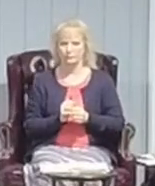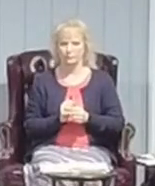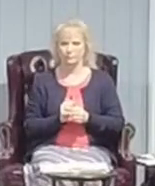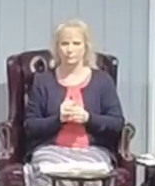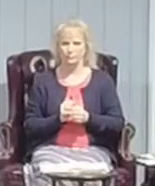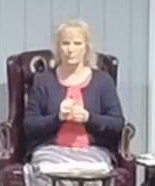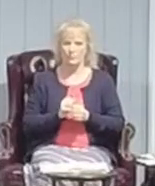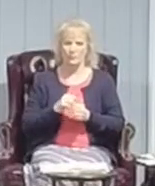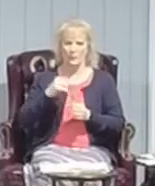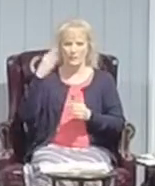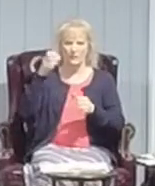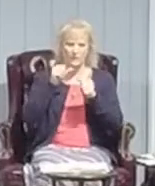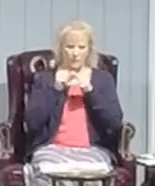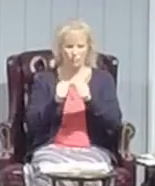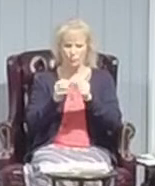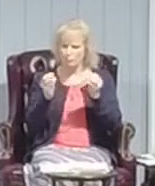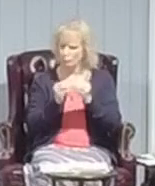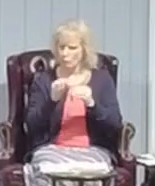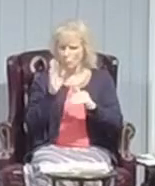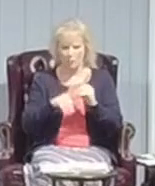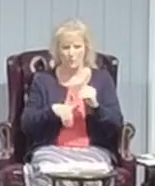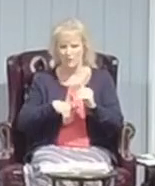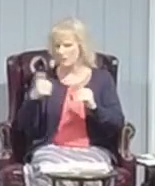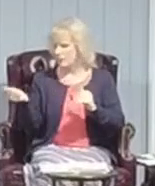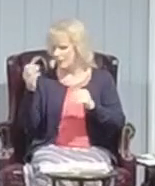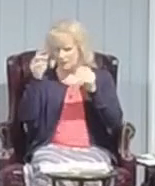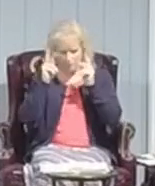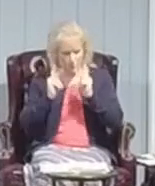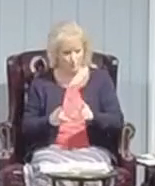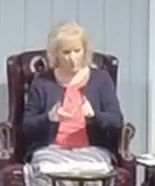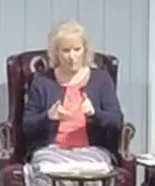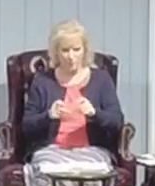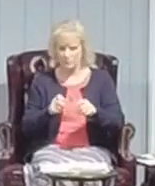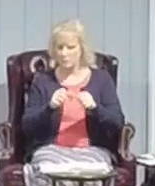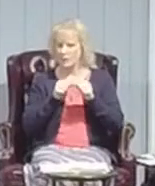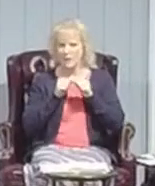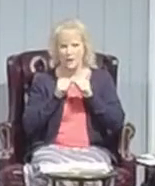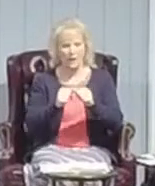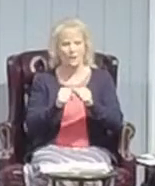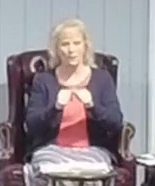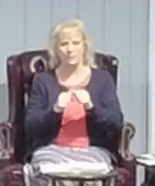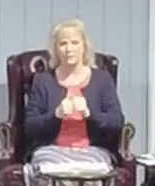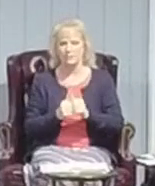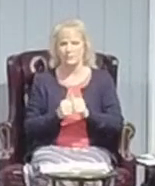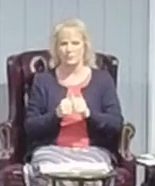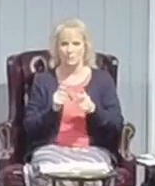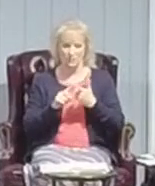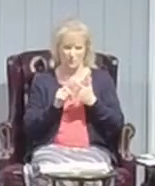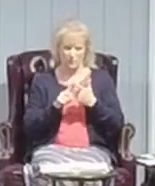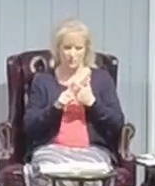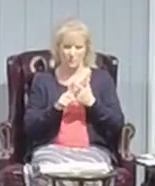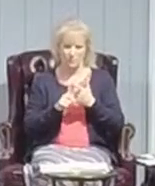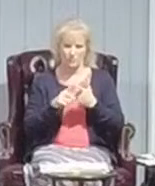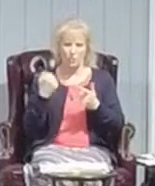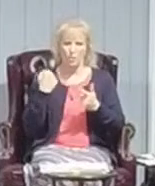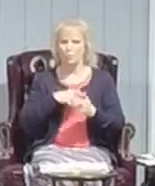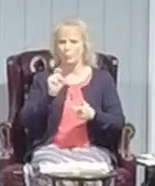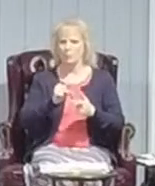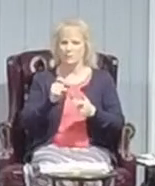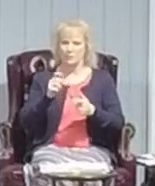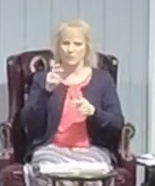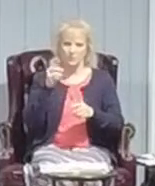He endured more than any other man has ever had to endure. The second reason is we need to keep our eyes on